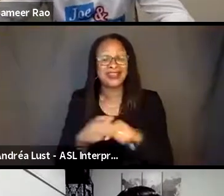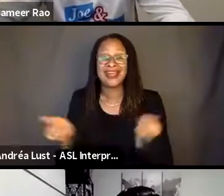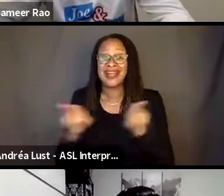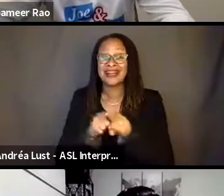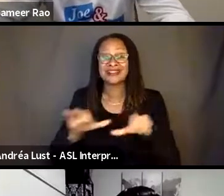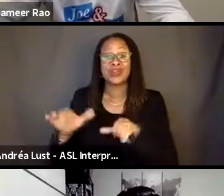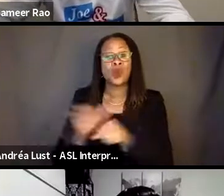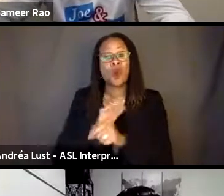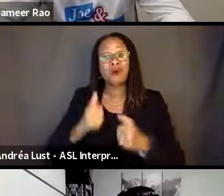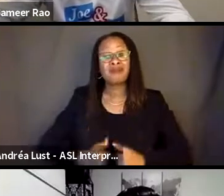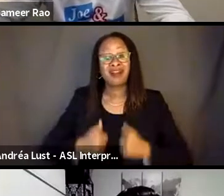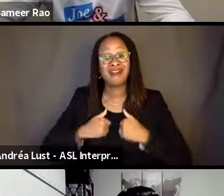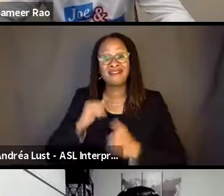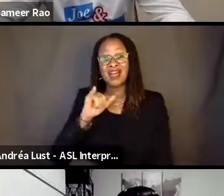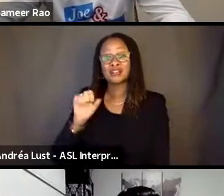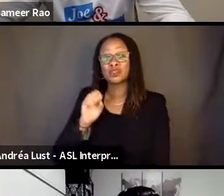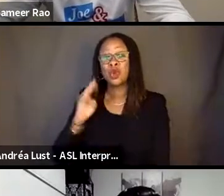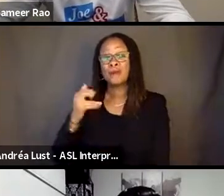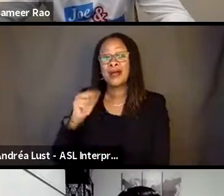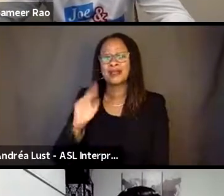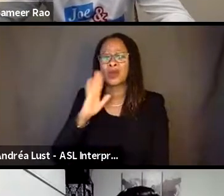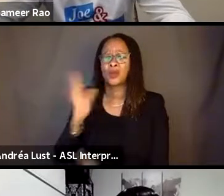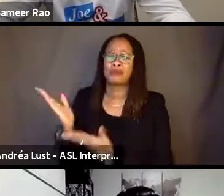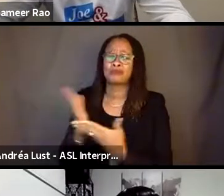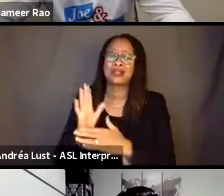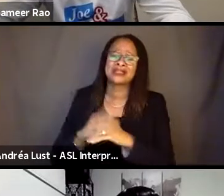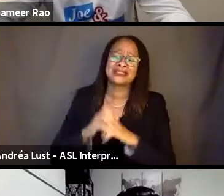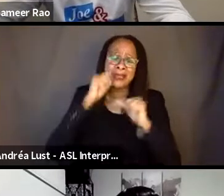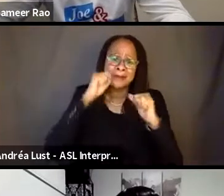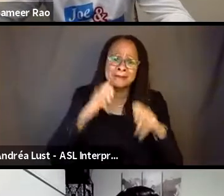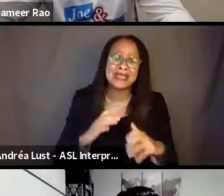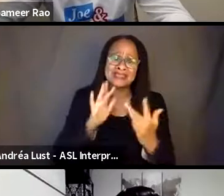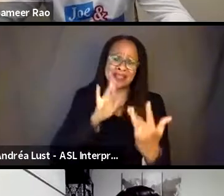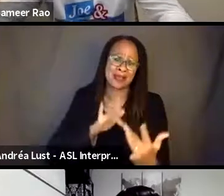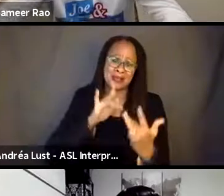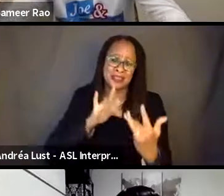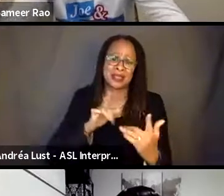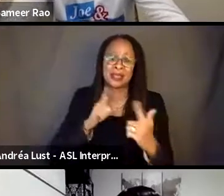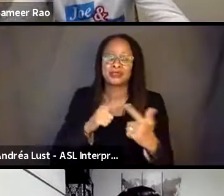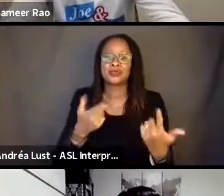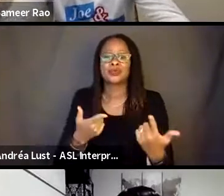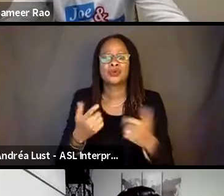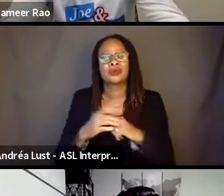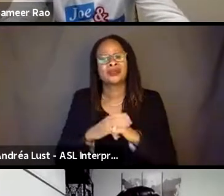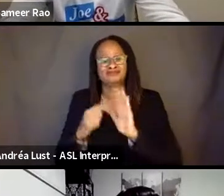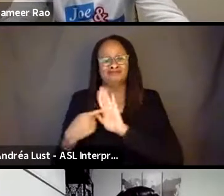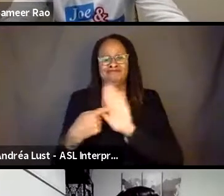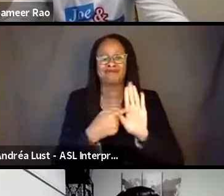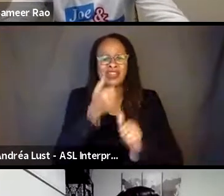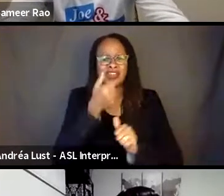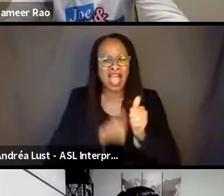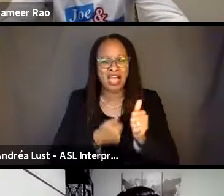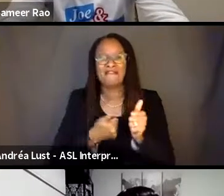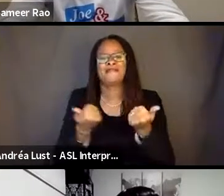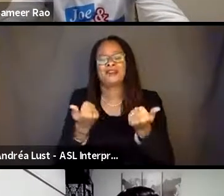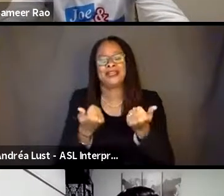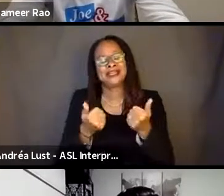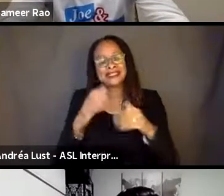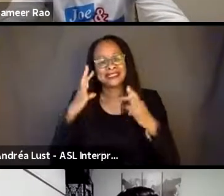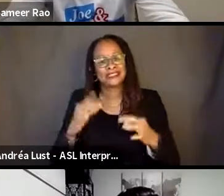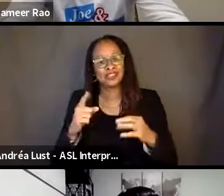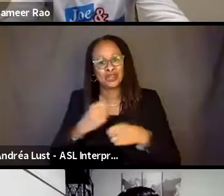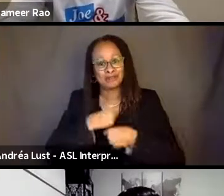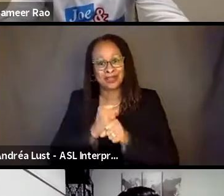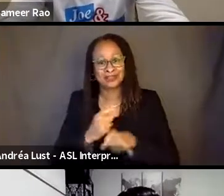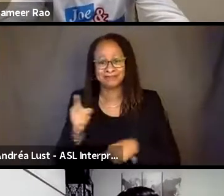life, Joe Biden will bring his extraordinary empathy to bear in every decision that he makes.